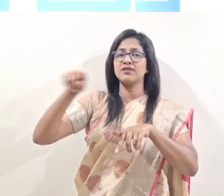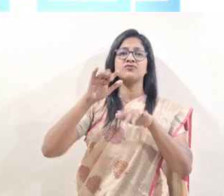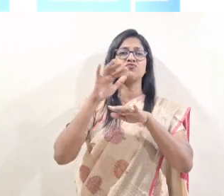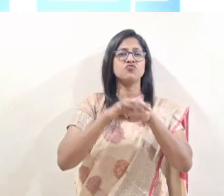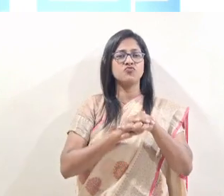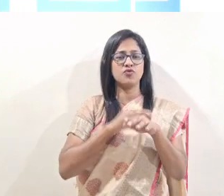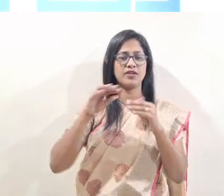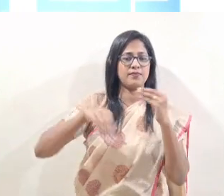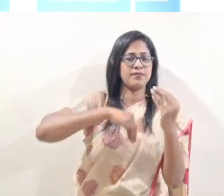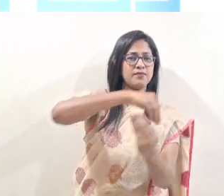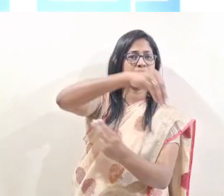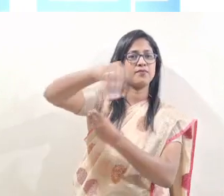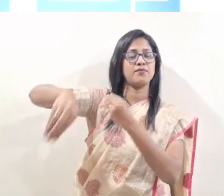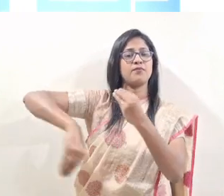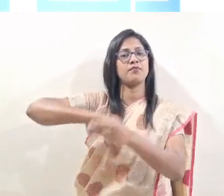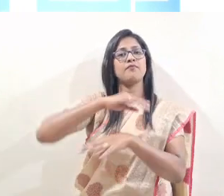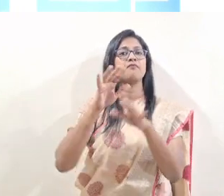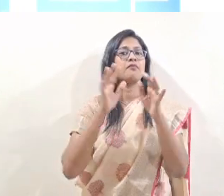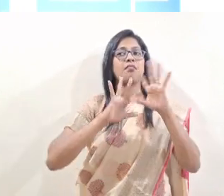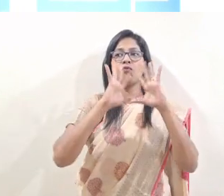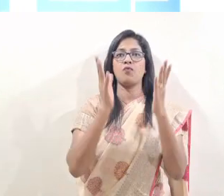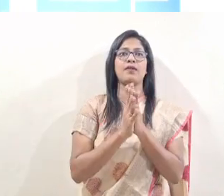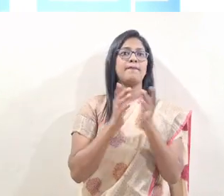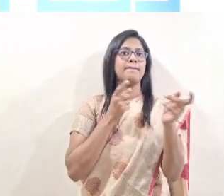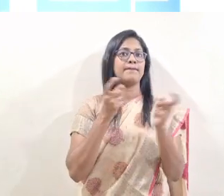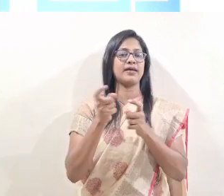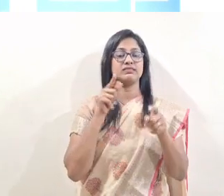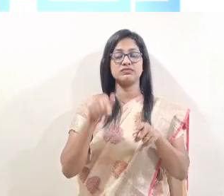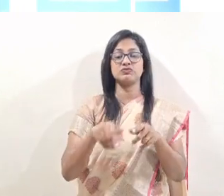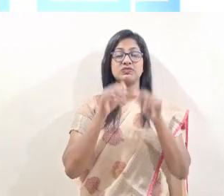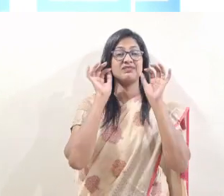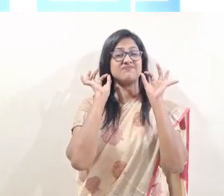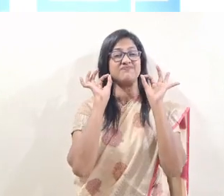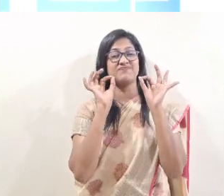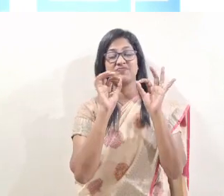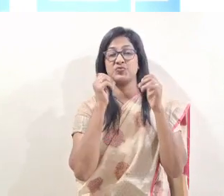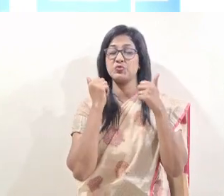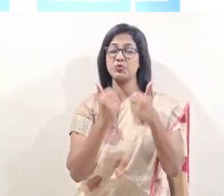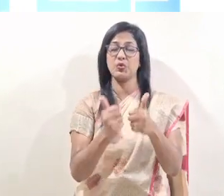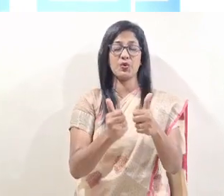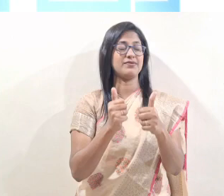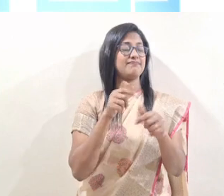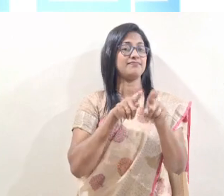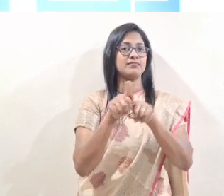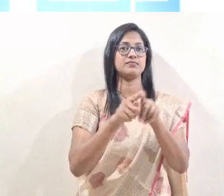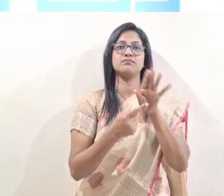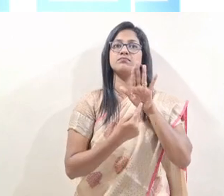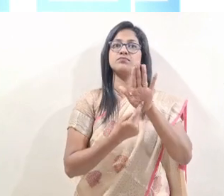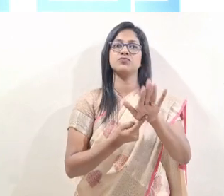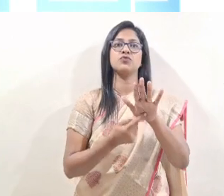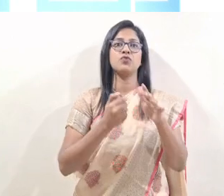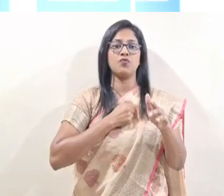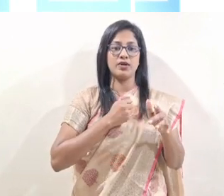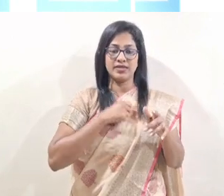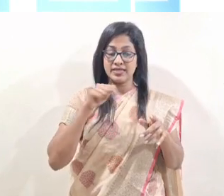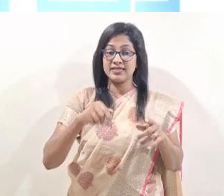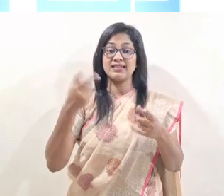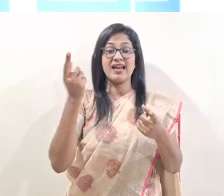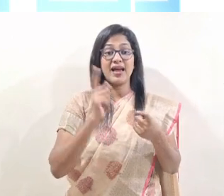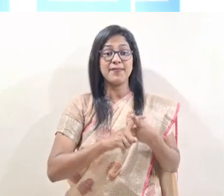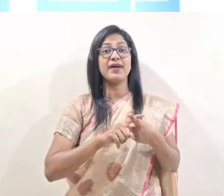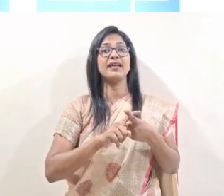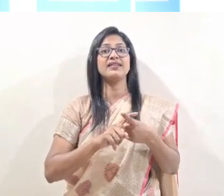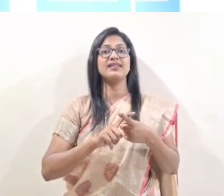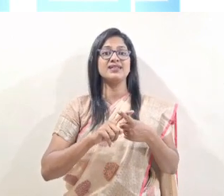then the whole thing was managed. So this is a very good example in my mind of how we can handle